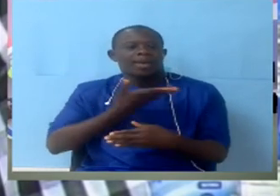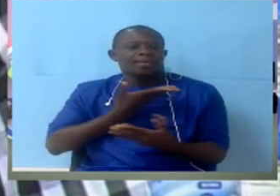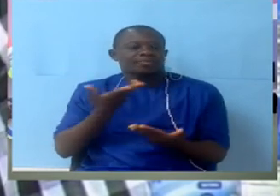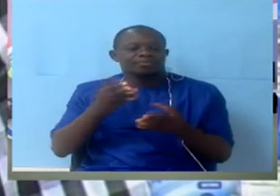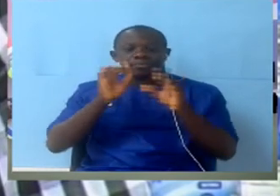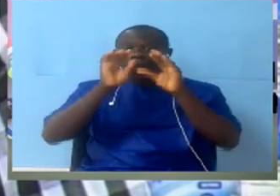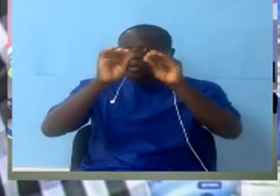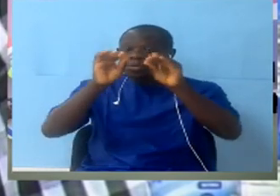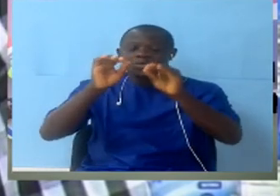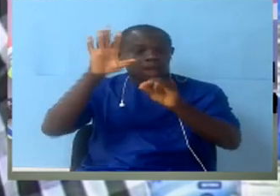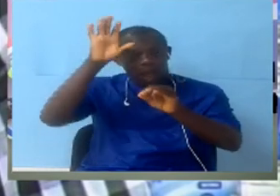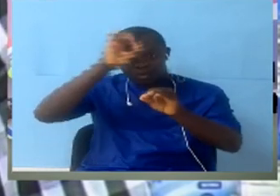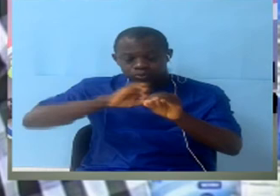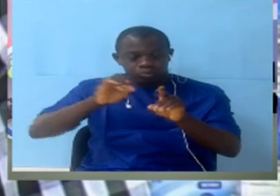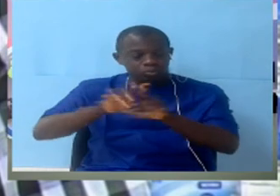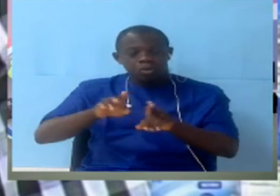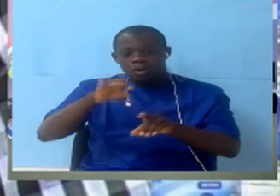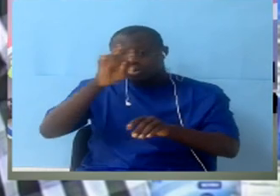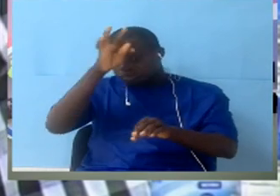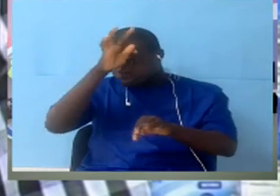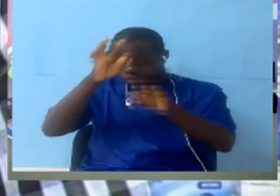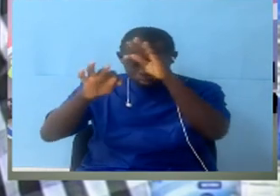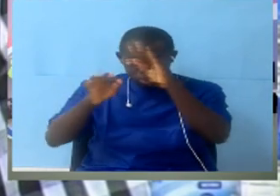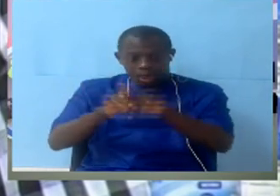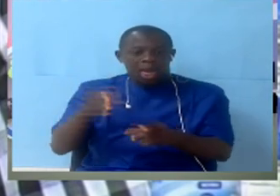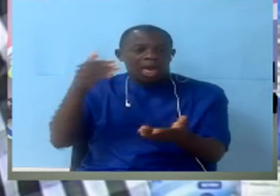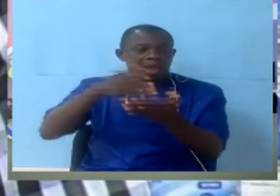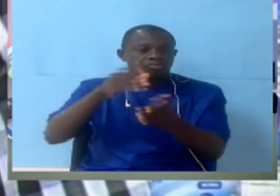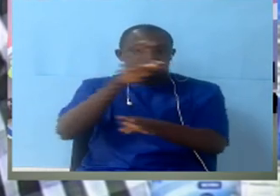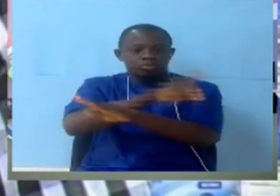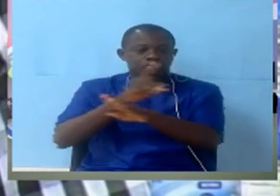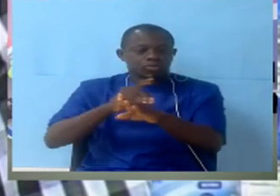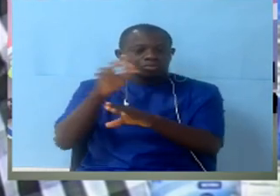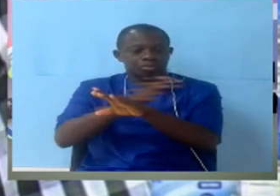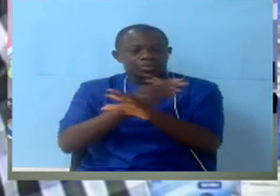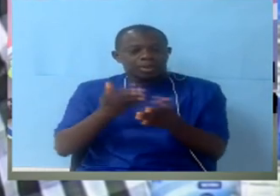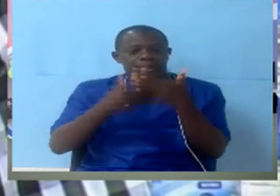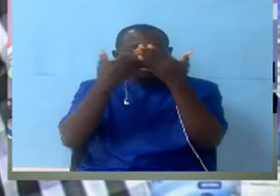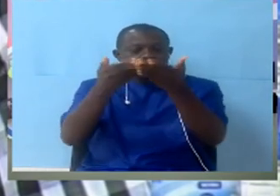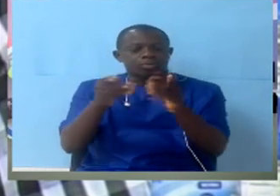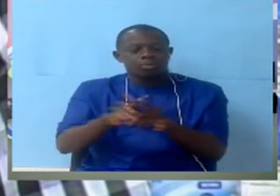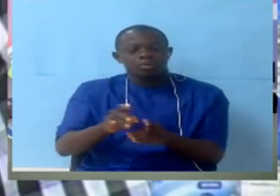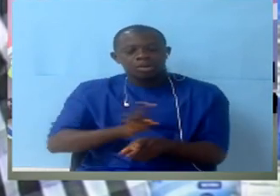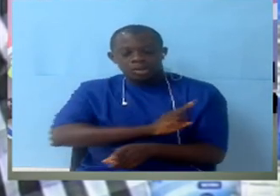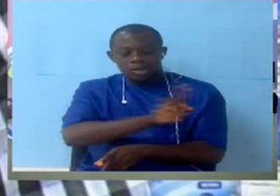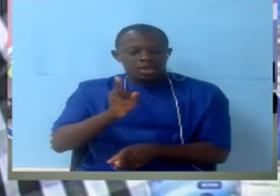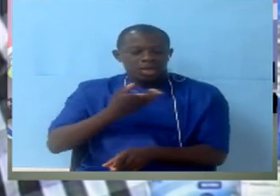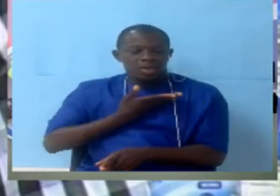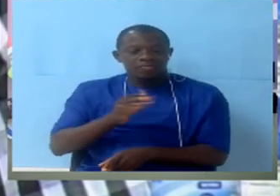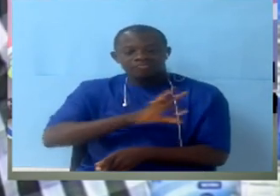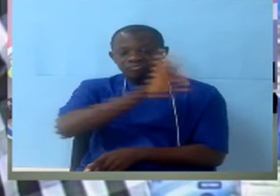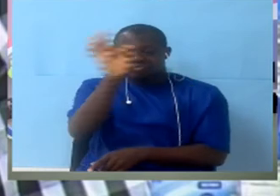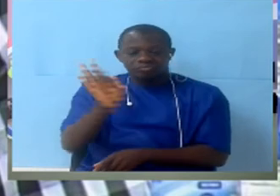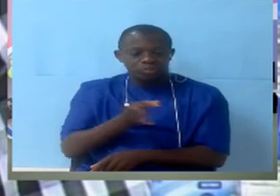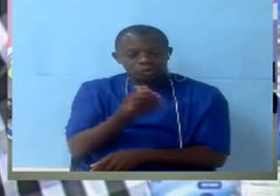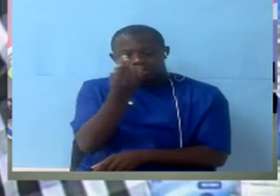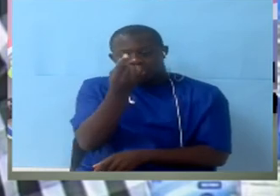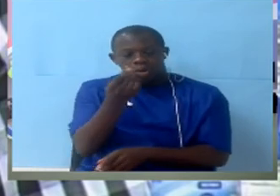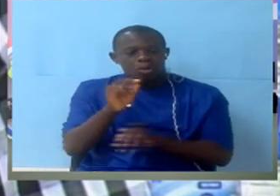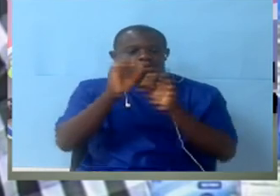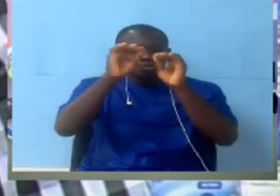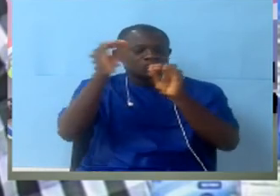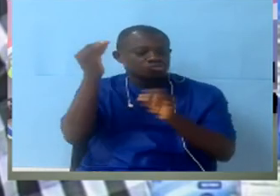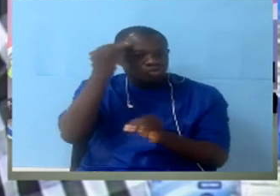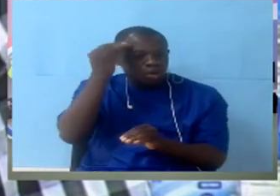the education to reach those positions which were given to them. They have very little knowledge, but they